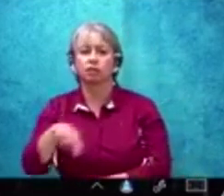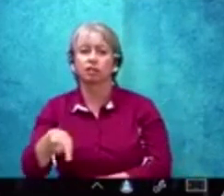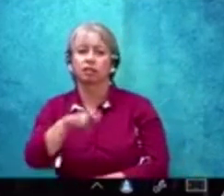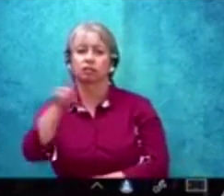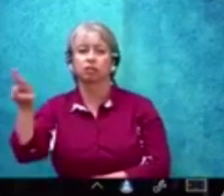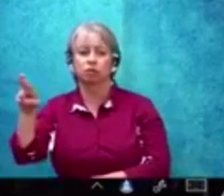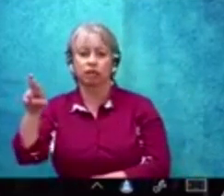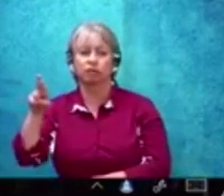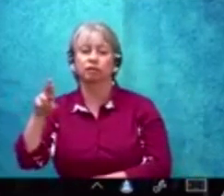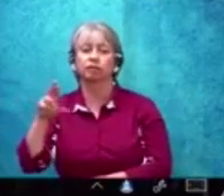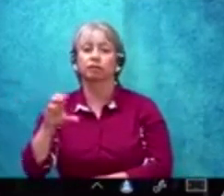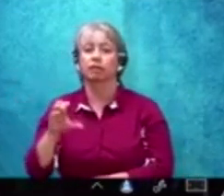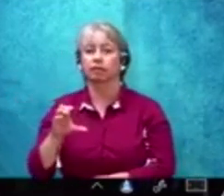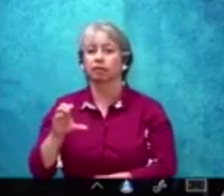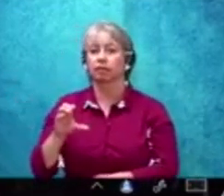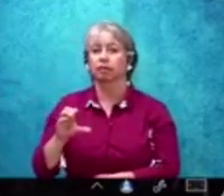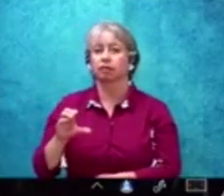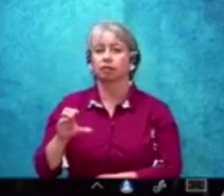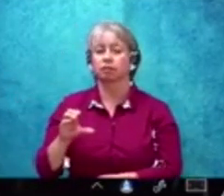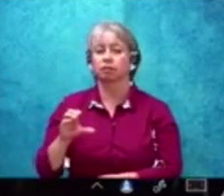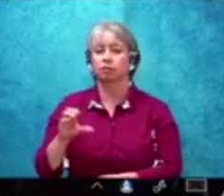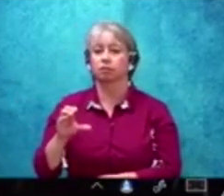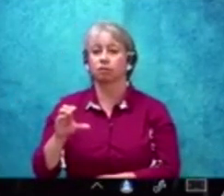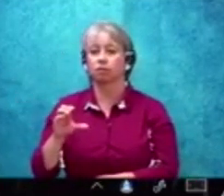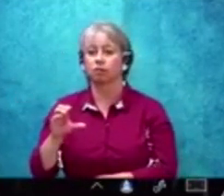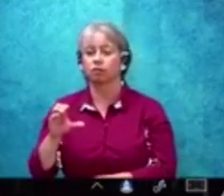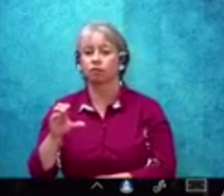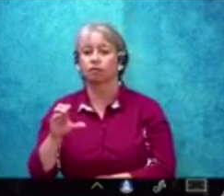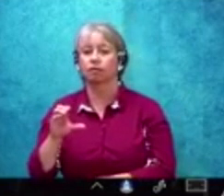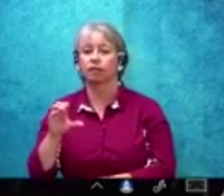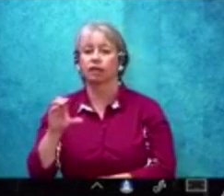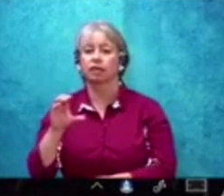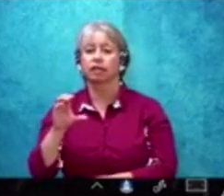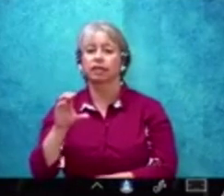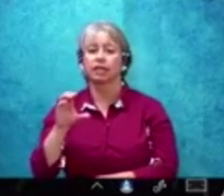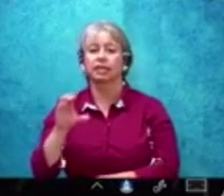c squared, it actually cancels those two out, and I'm left with c.